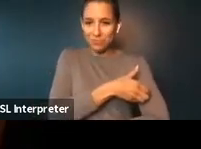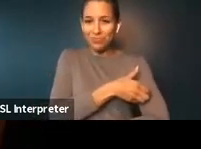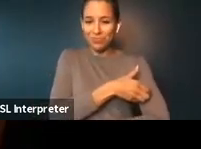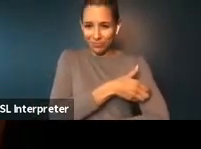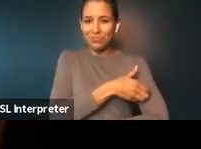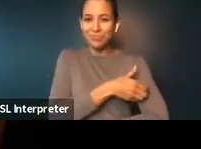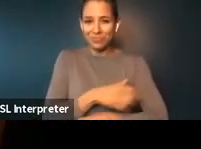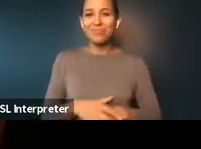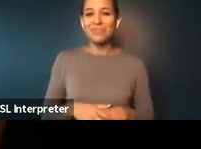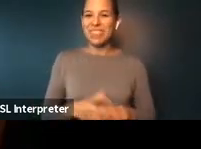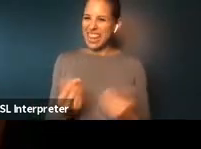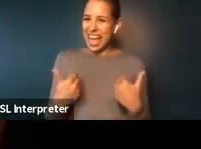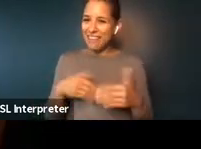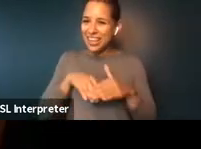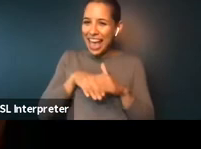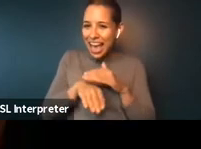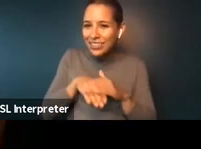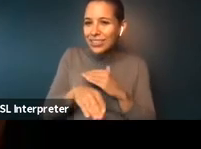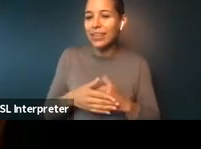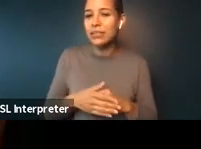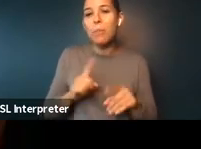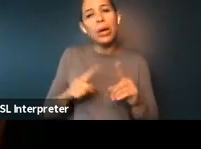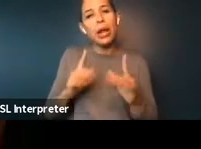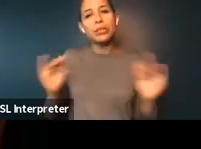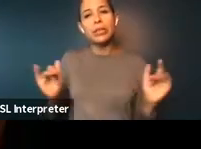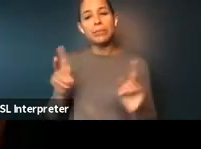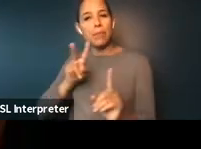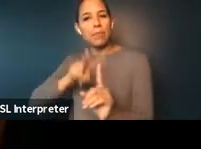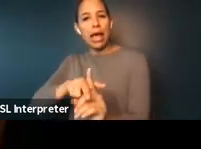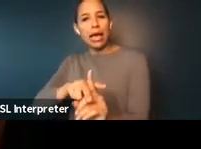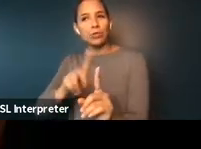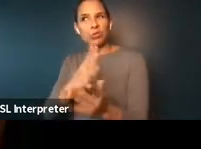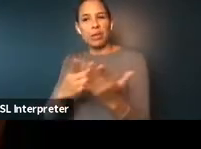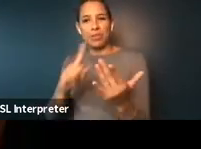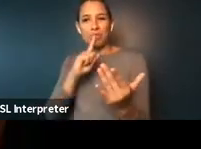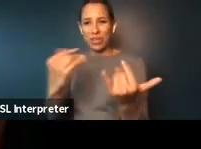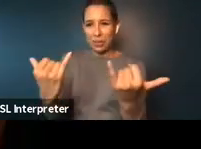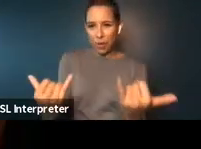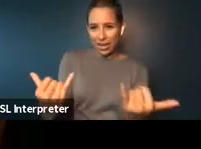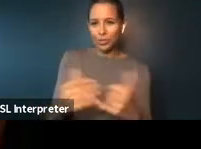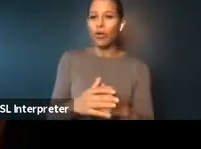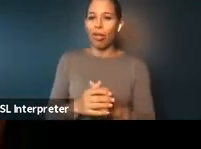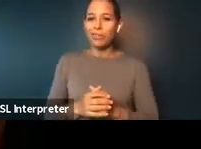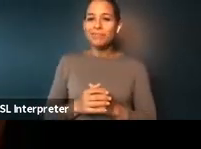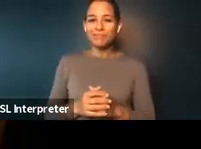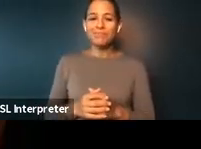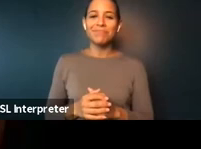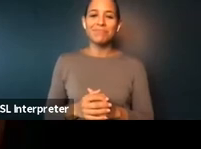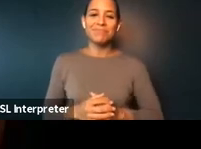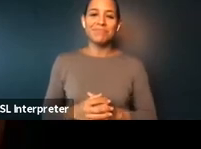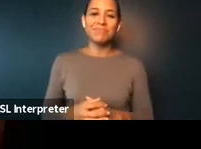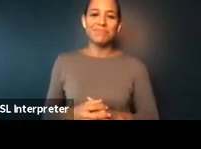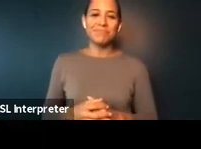and also to something very practical, um, and every day. So, uh,